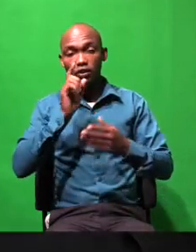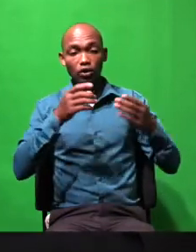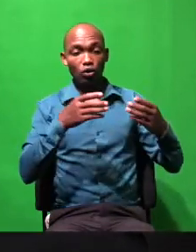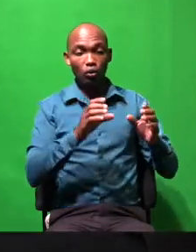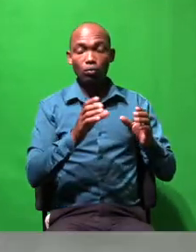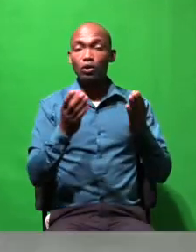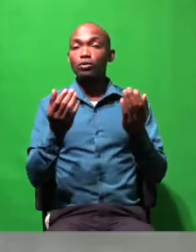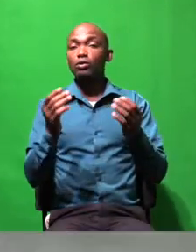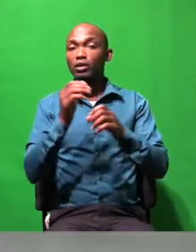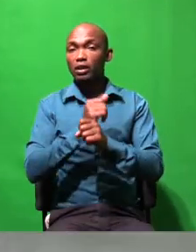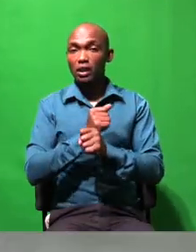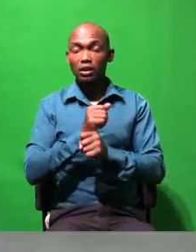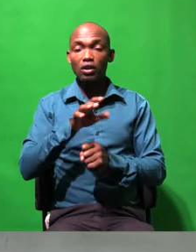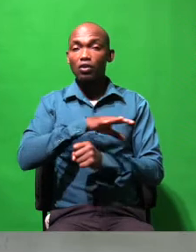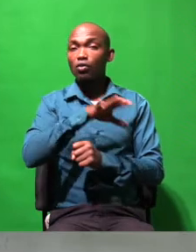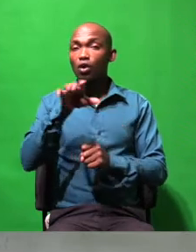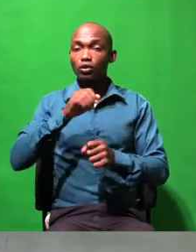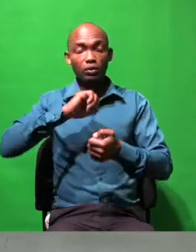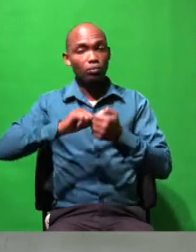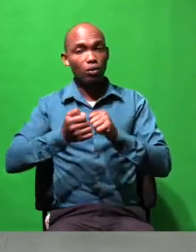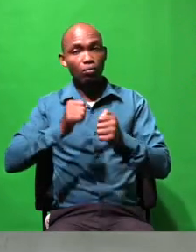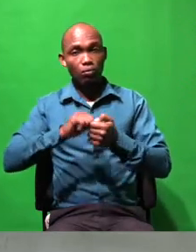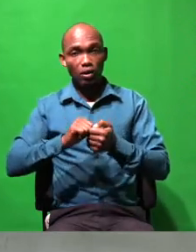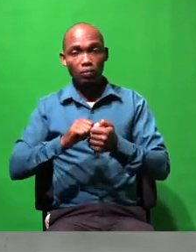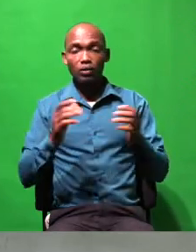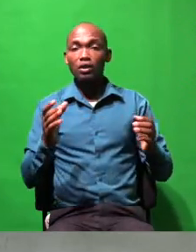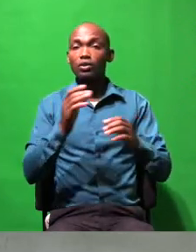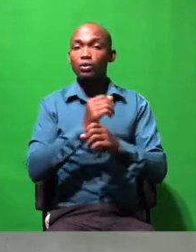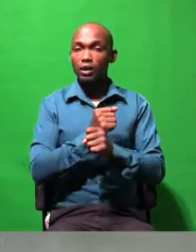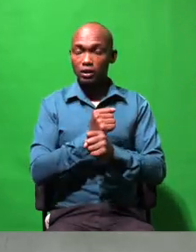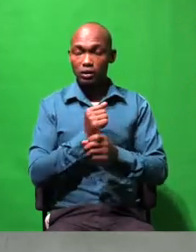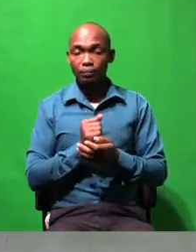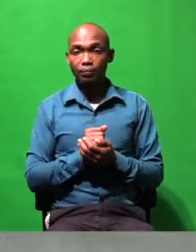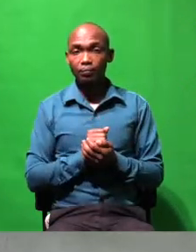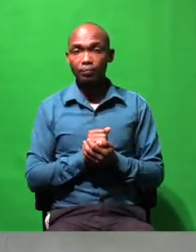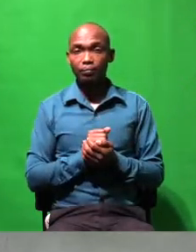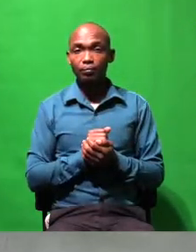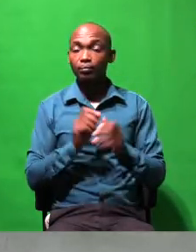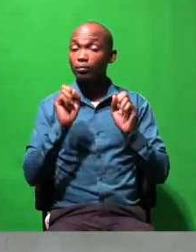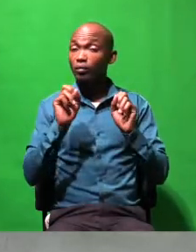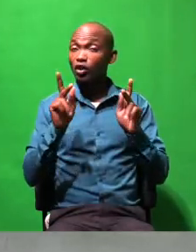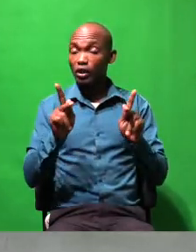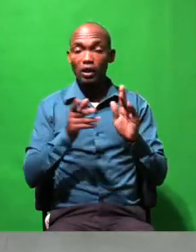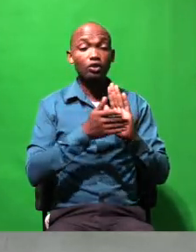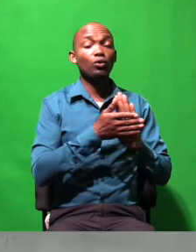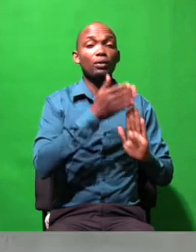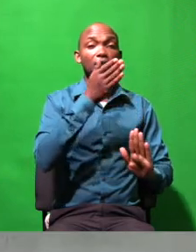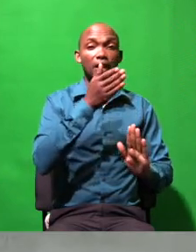clarify more those problems that you will face. Okay, you may